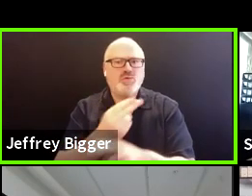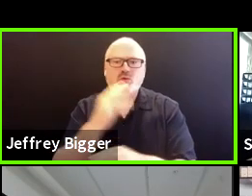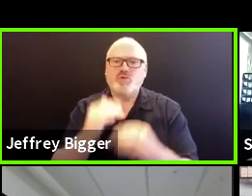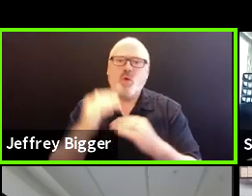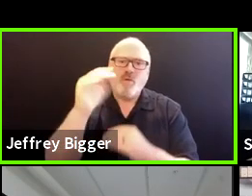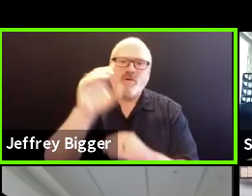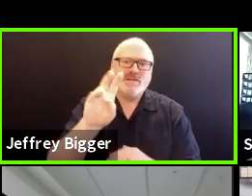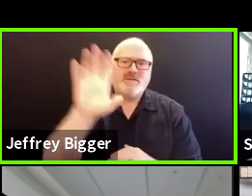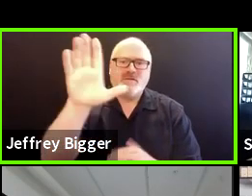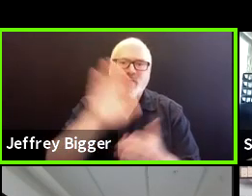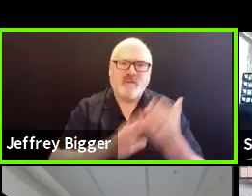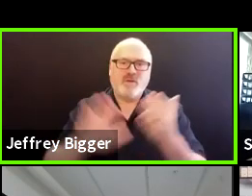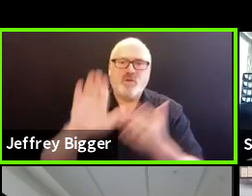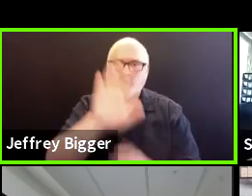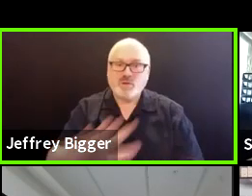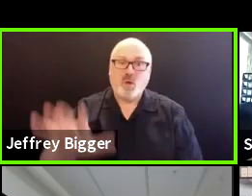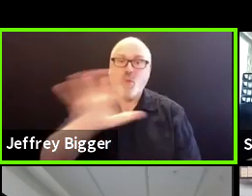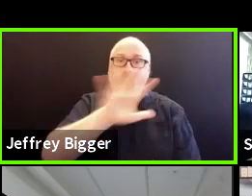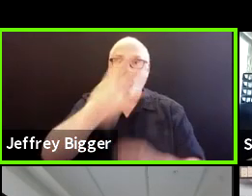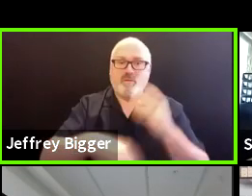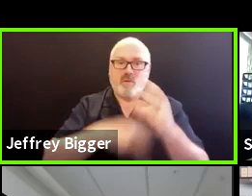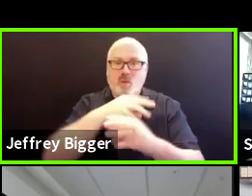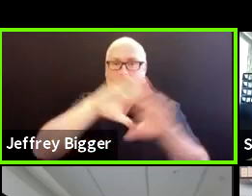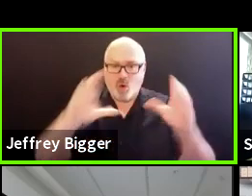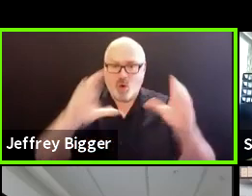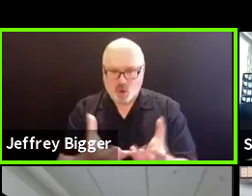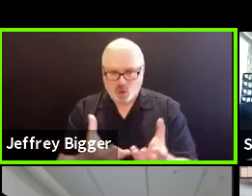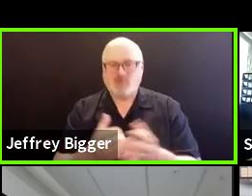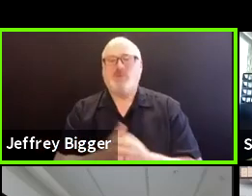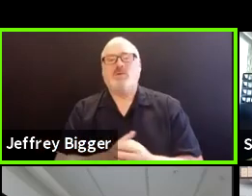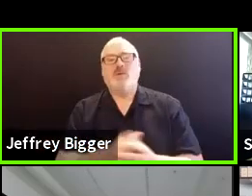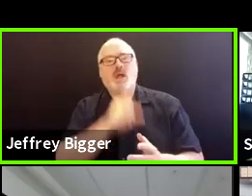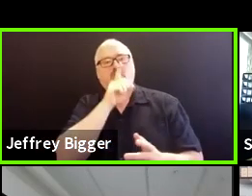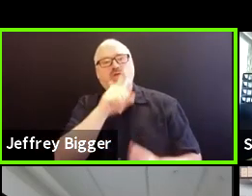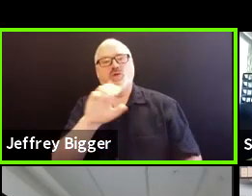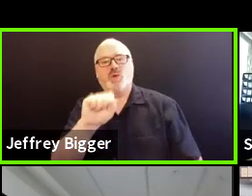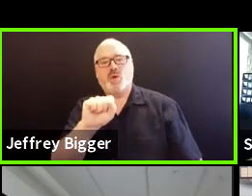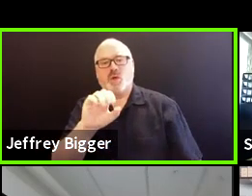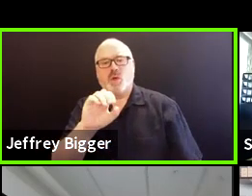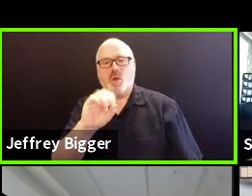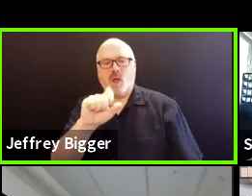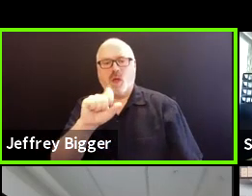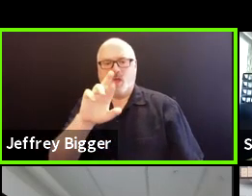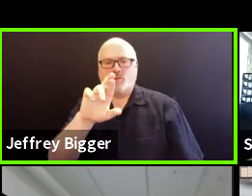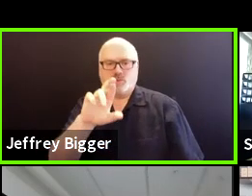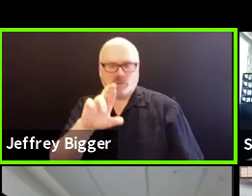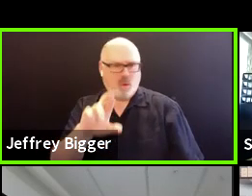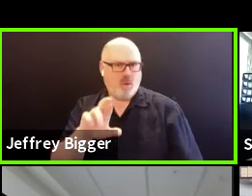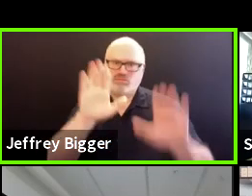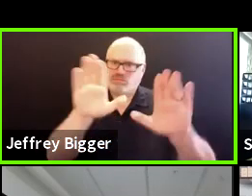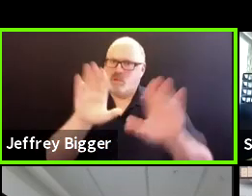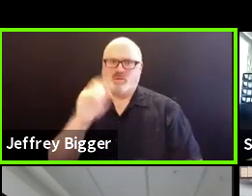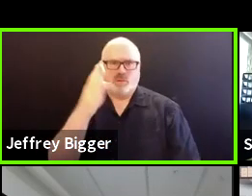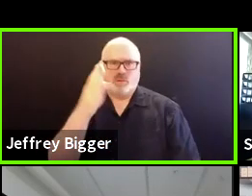75 institutions around the world. And I'm sure Oscar will do a great job.